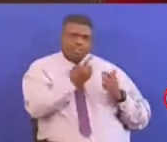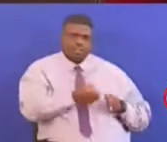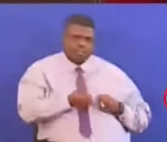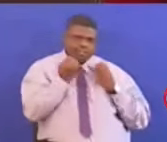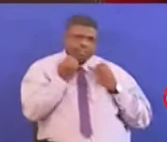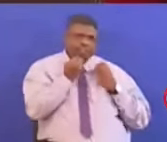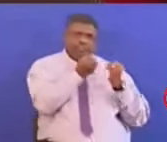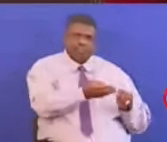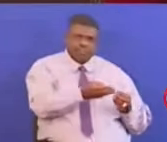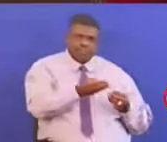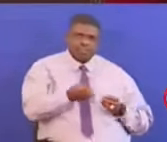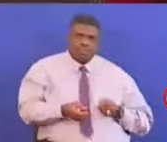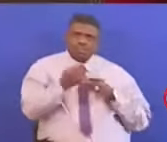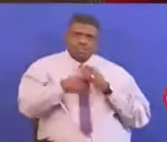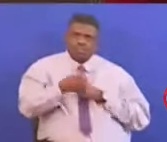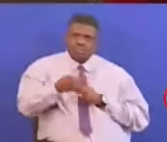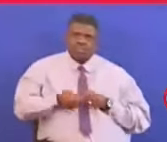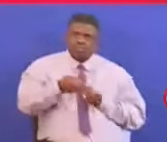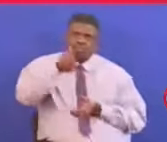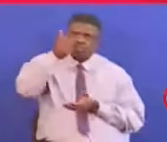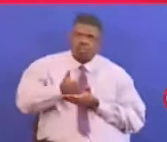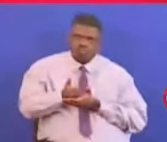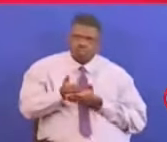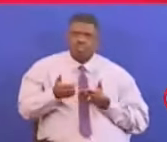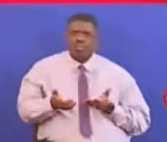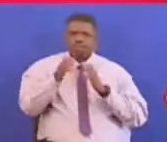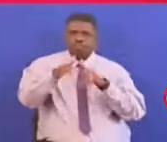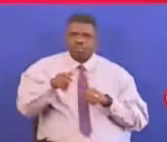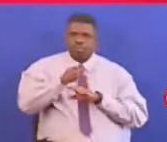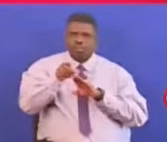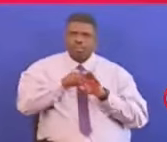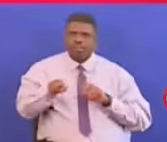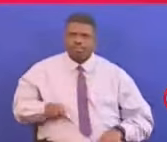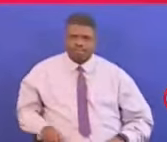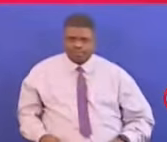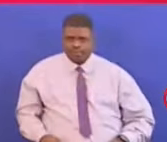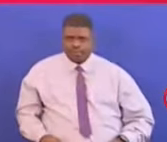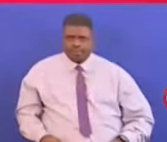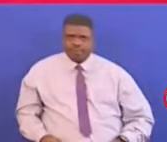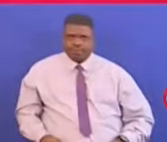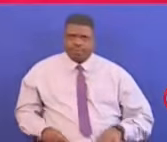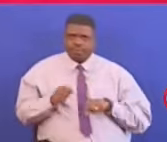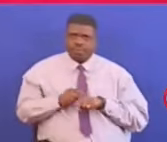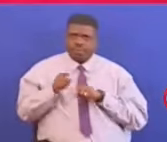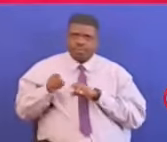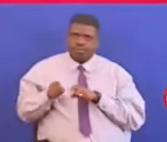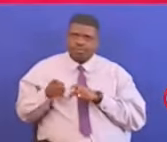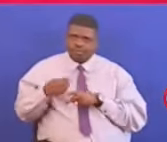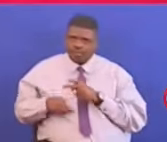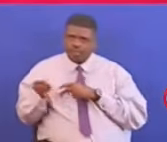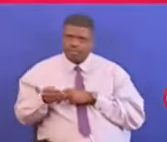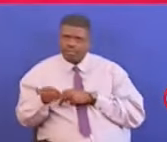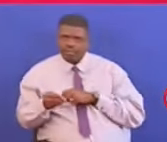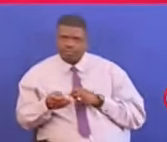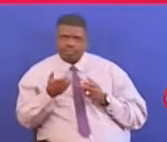in the East African Legislative Assembly. And at the same time, I've been engaged in